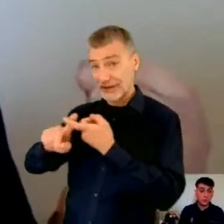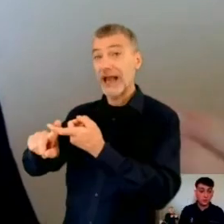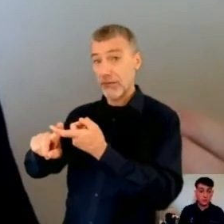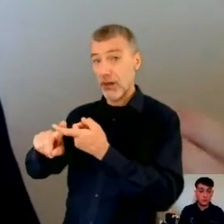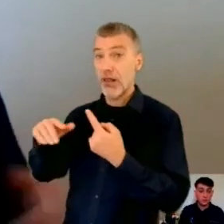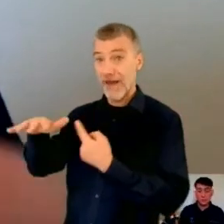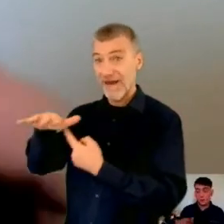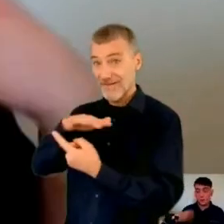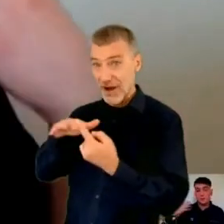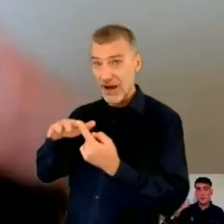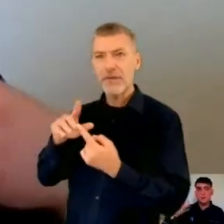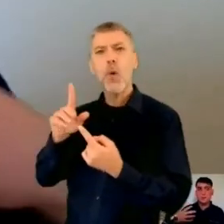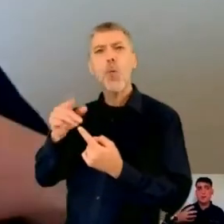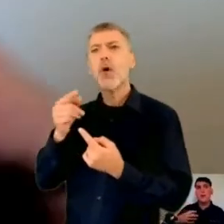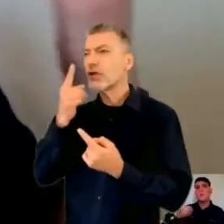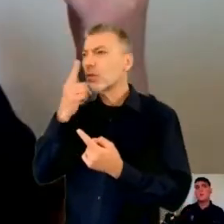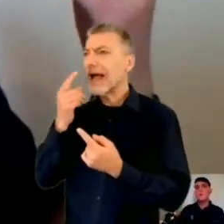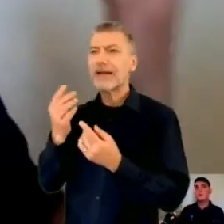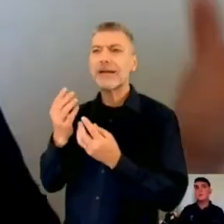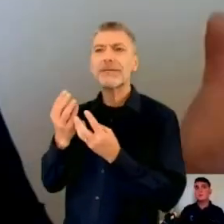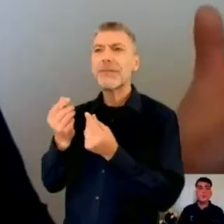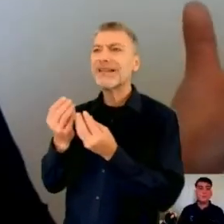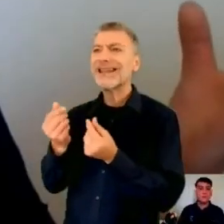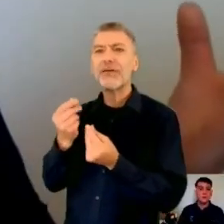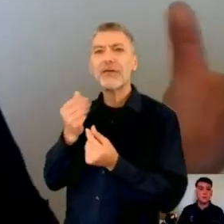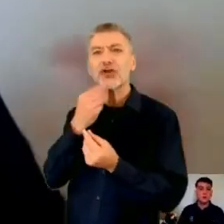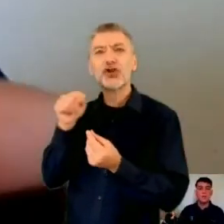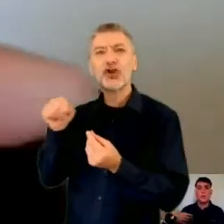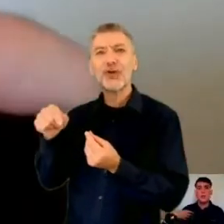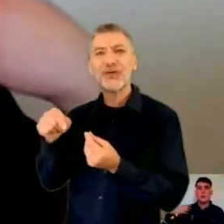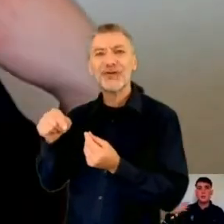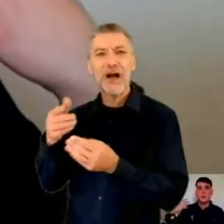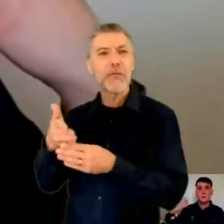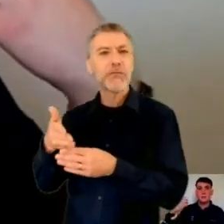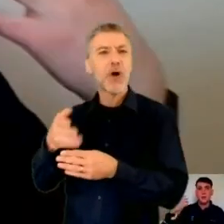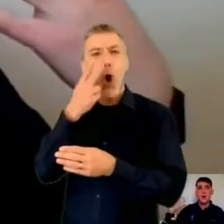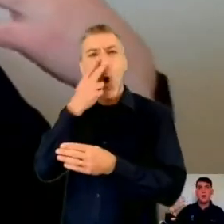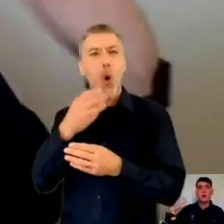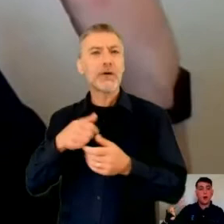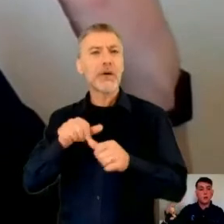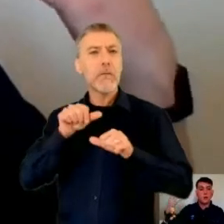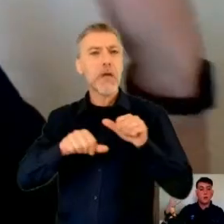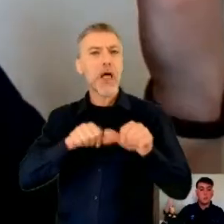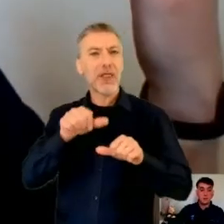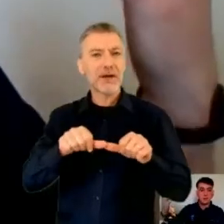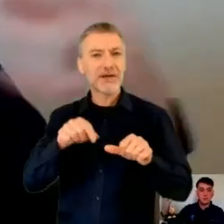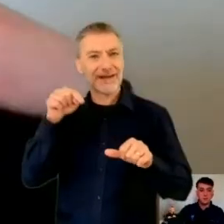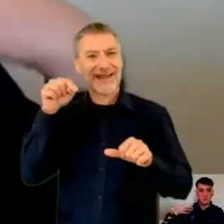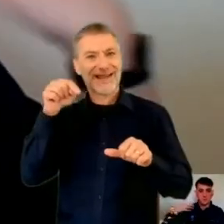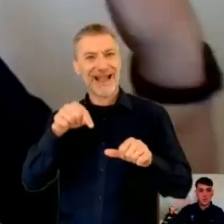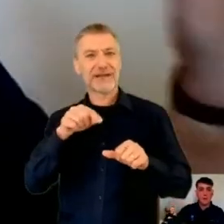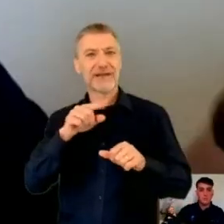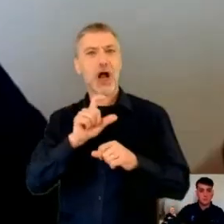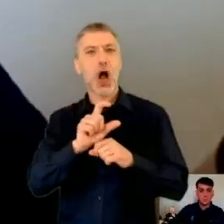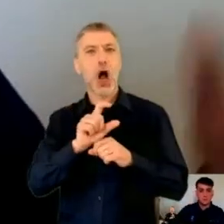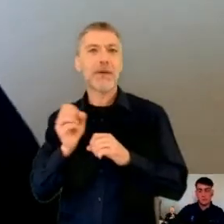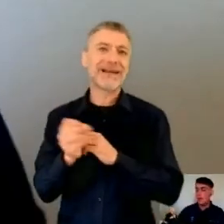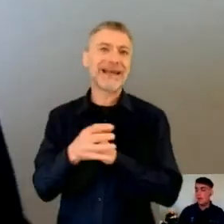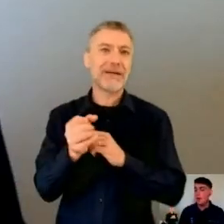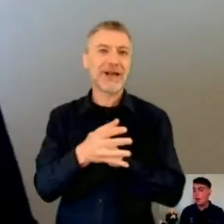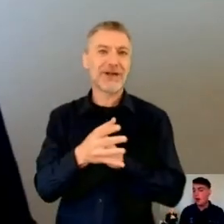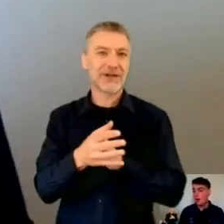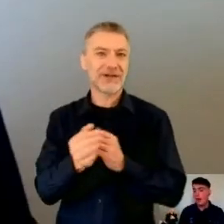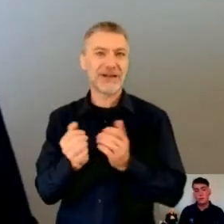we can use compared to previous methods which increase carbon emissions due to like heavy